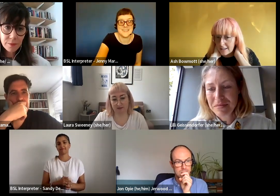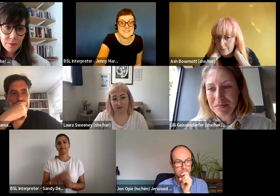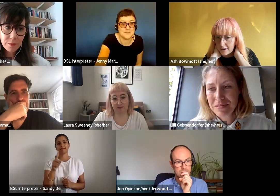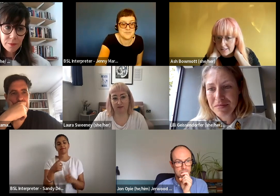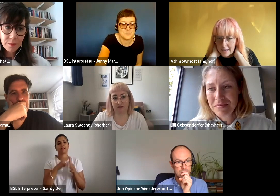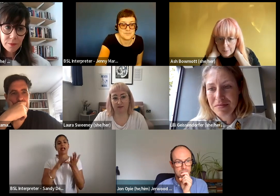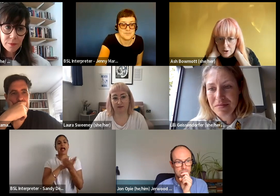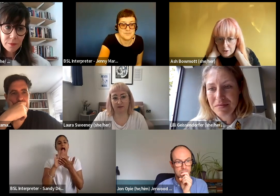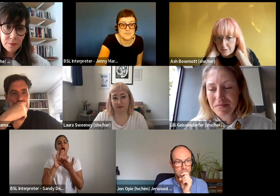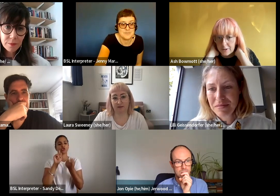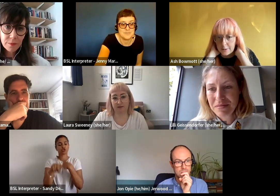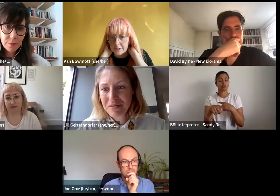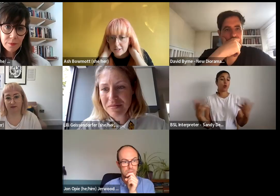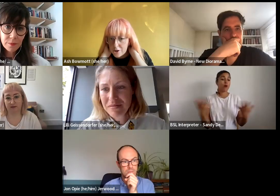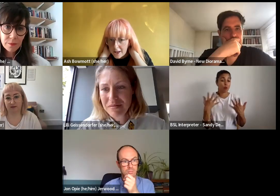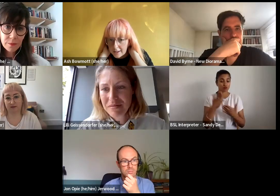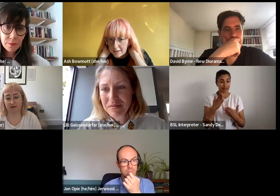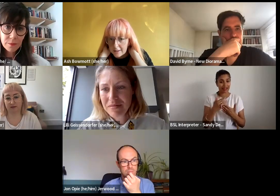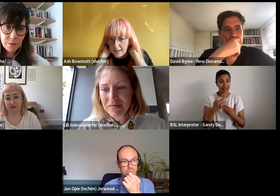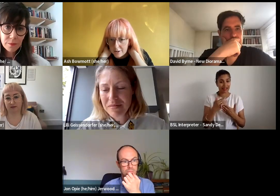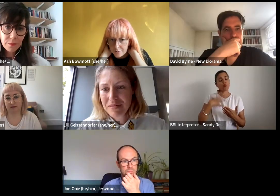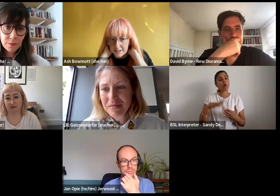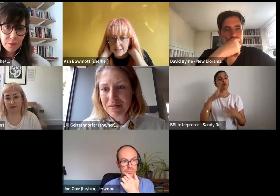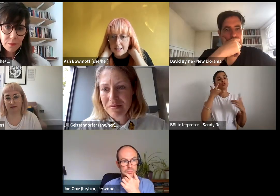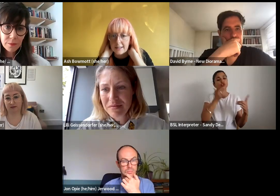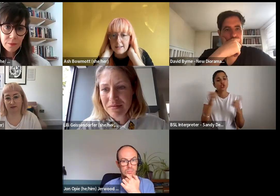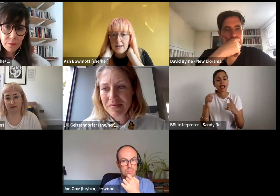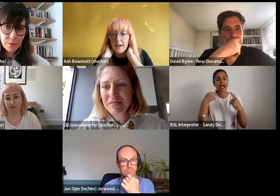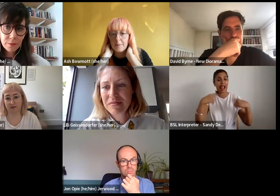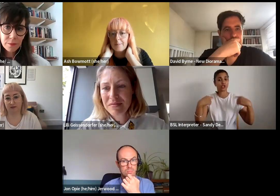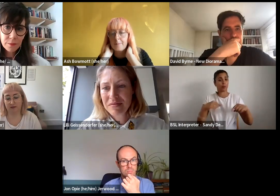really else anyone could say. We just really wanted to check eligibility.